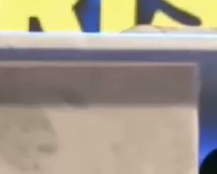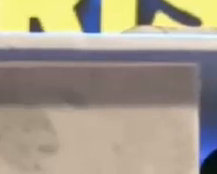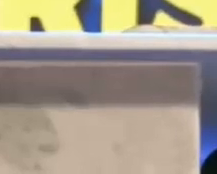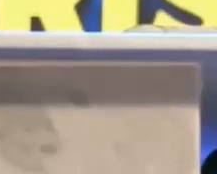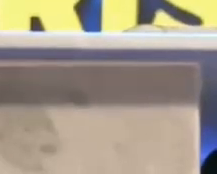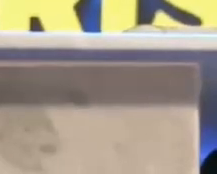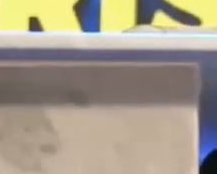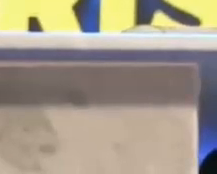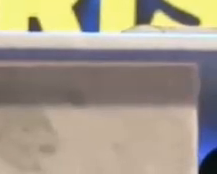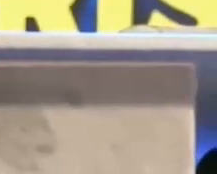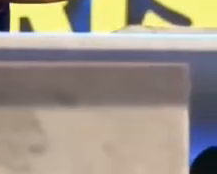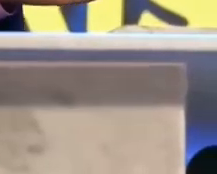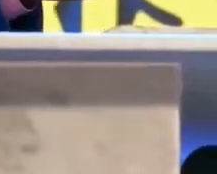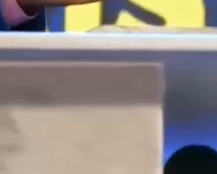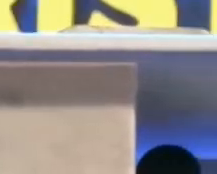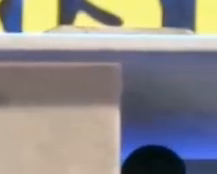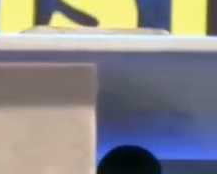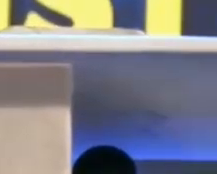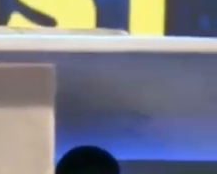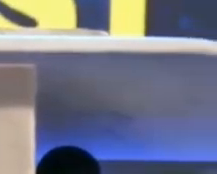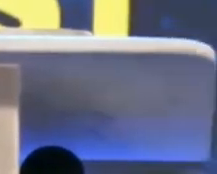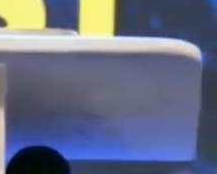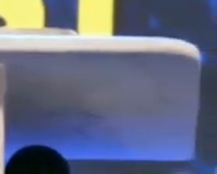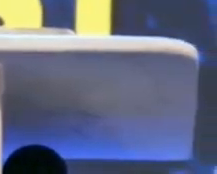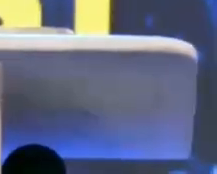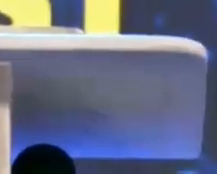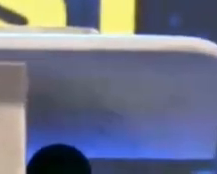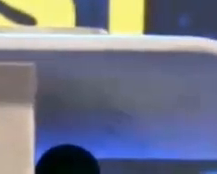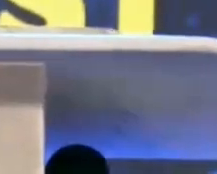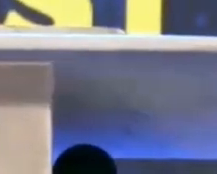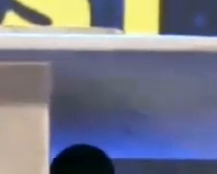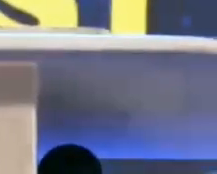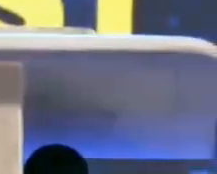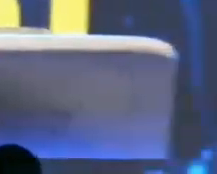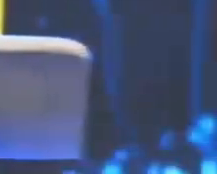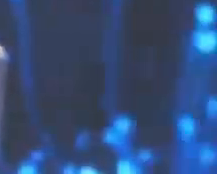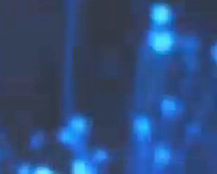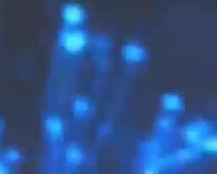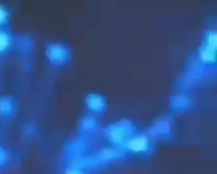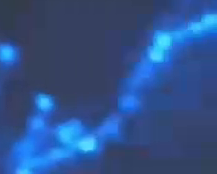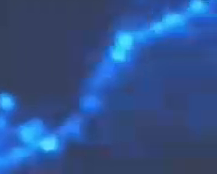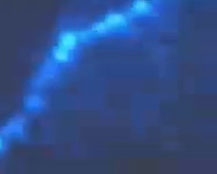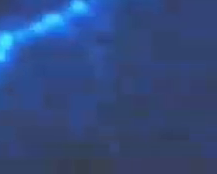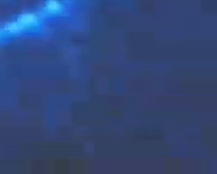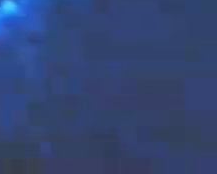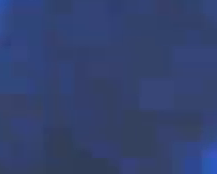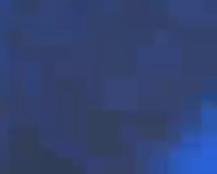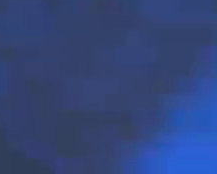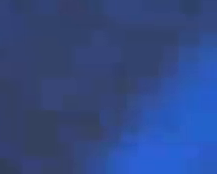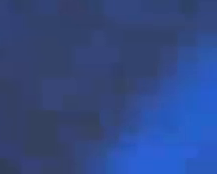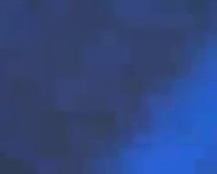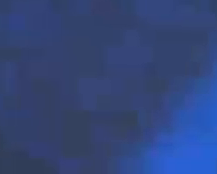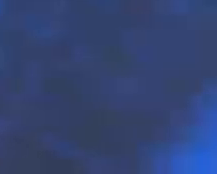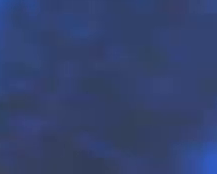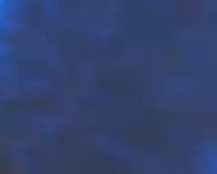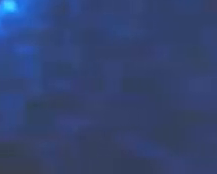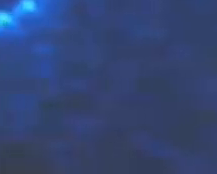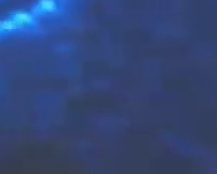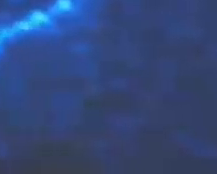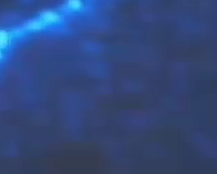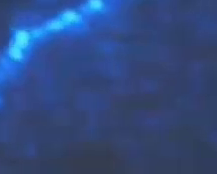Number one, speak for the performance of 7 whole showers.